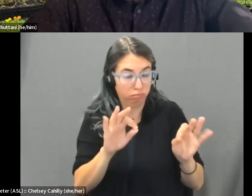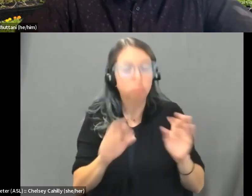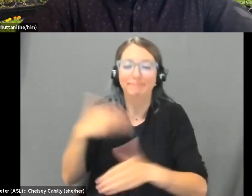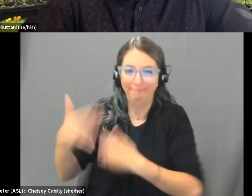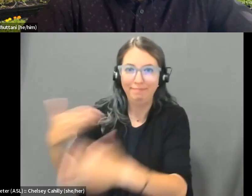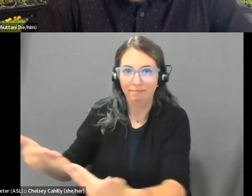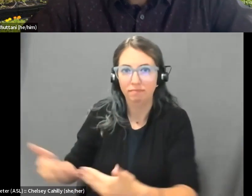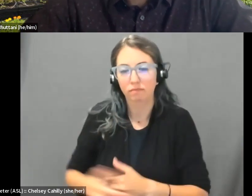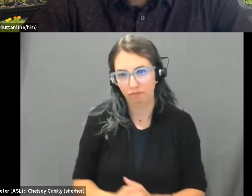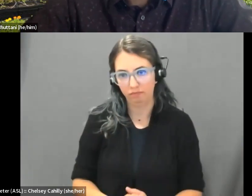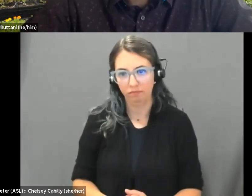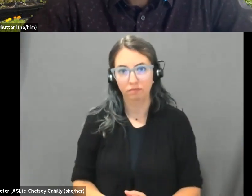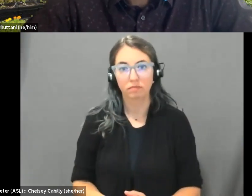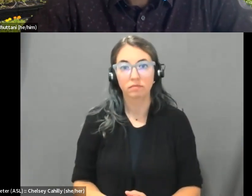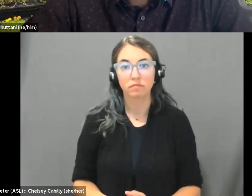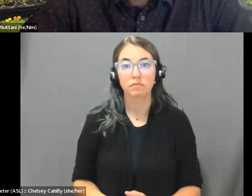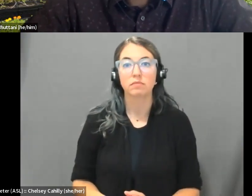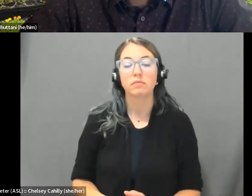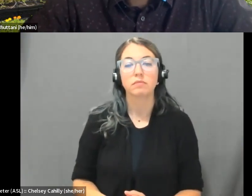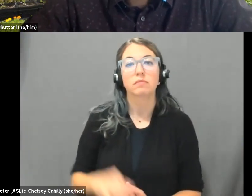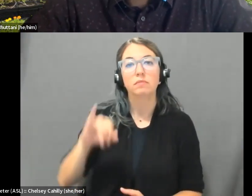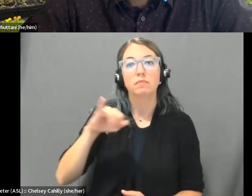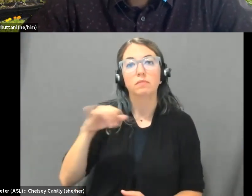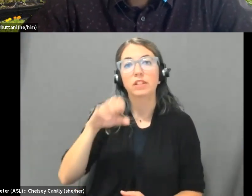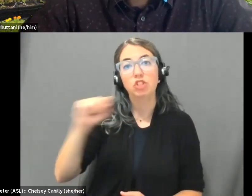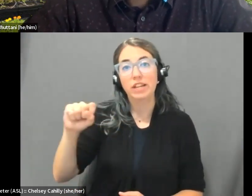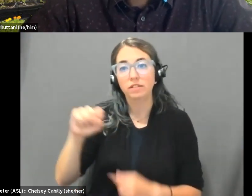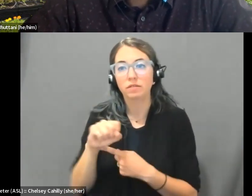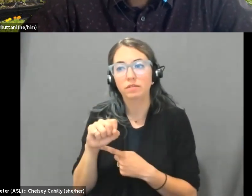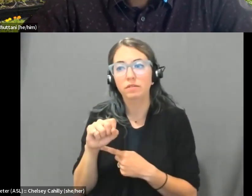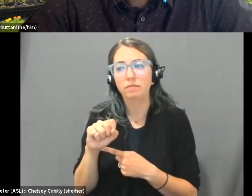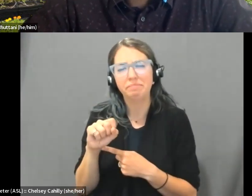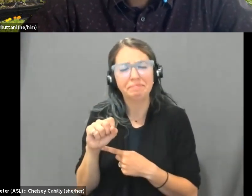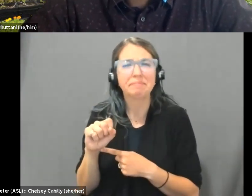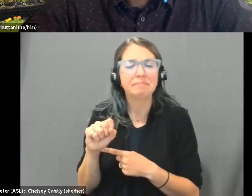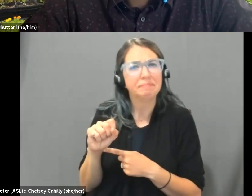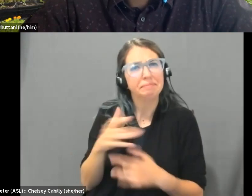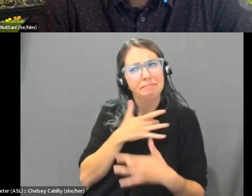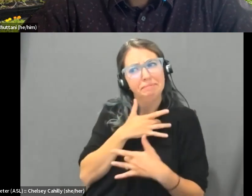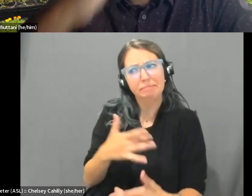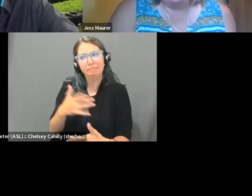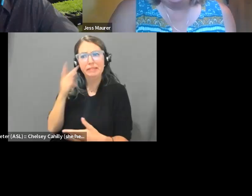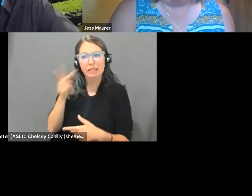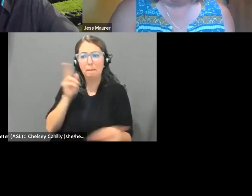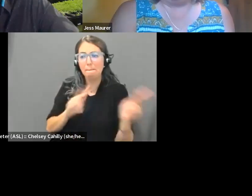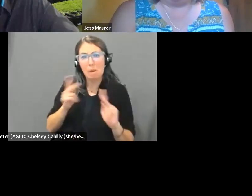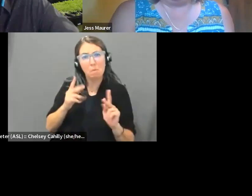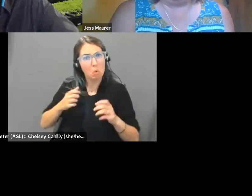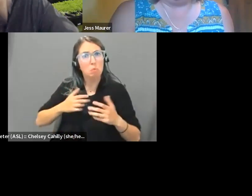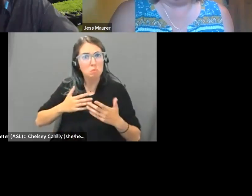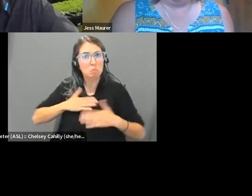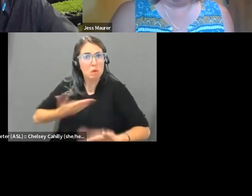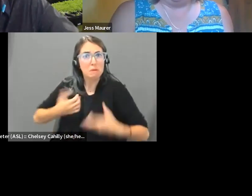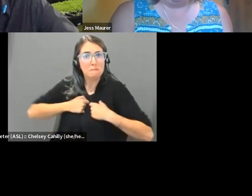And we found just in initial conversations that, the people aren't shy about sharing their thoughts